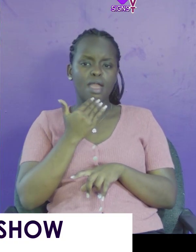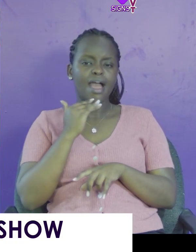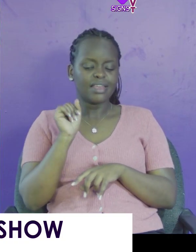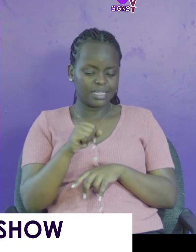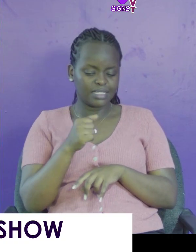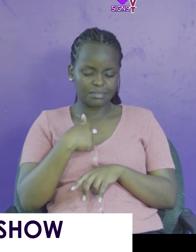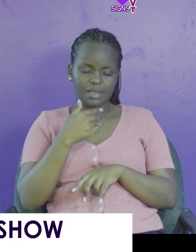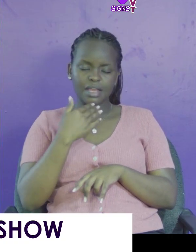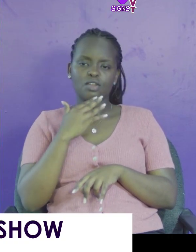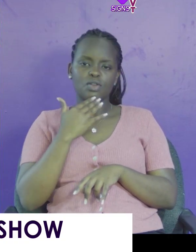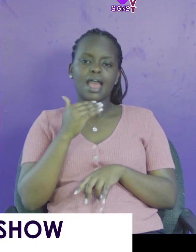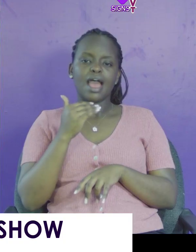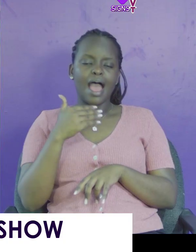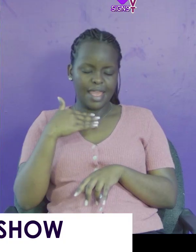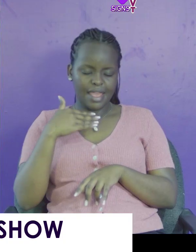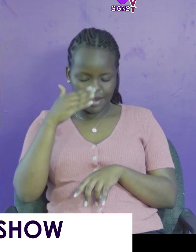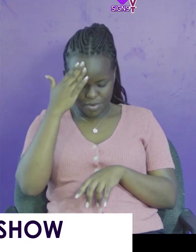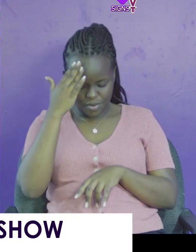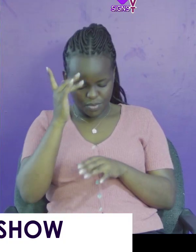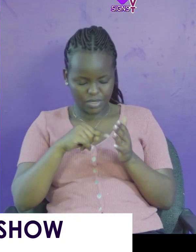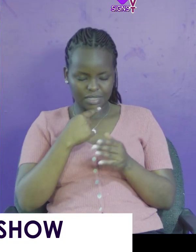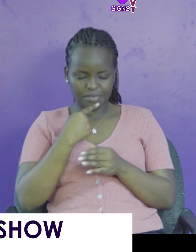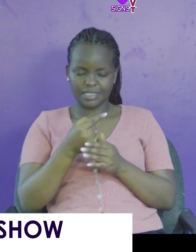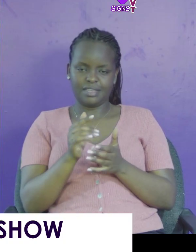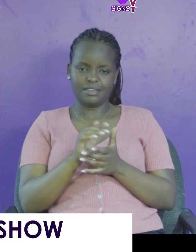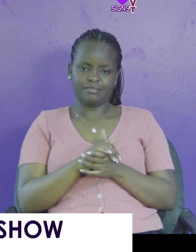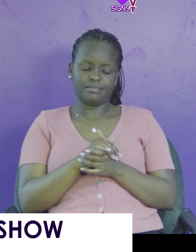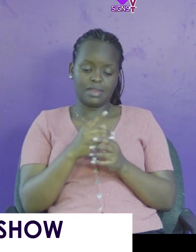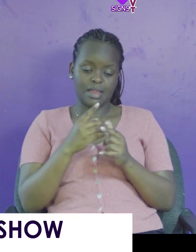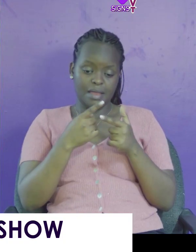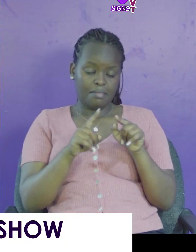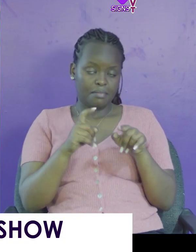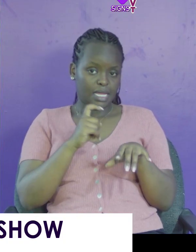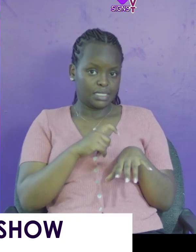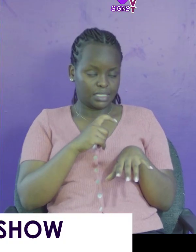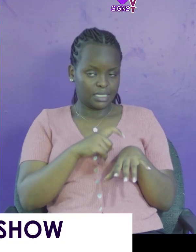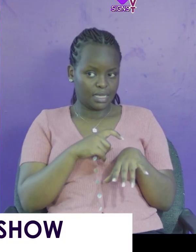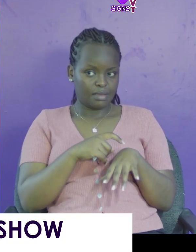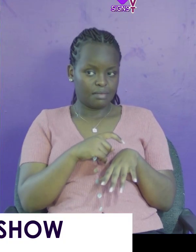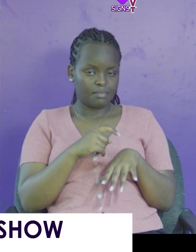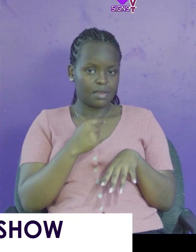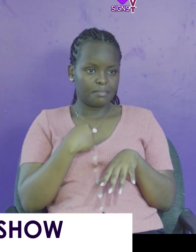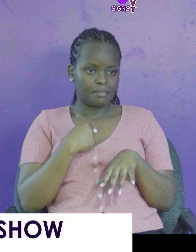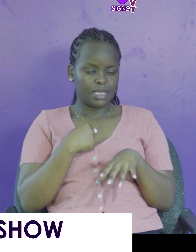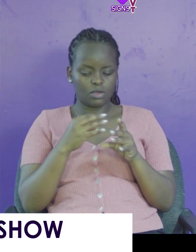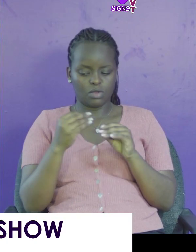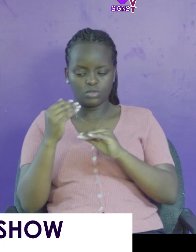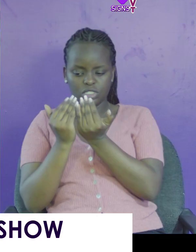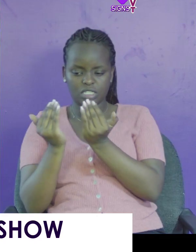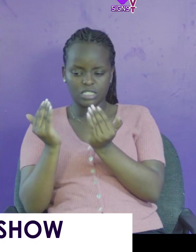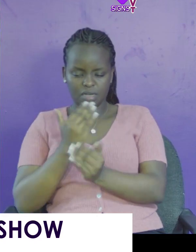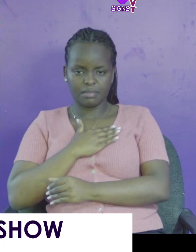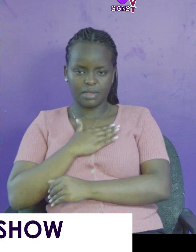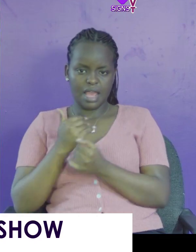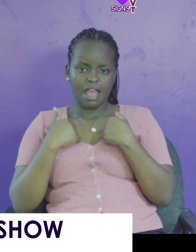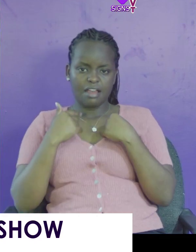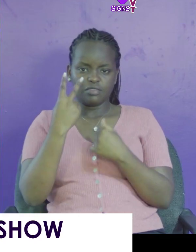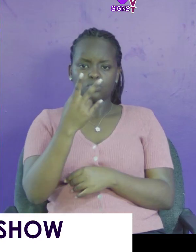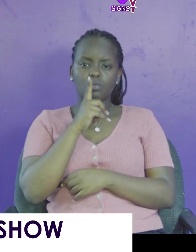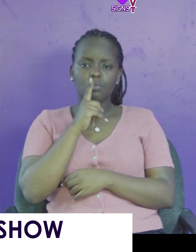through that, so I know what I'm saying. Okay. And but when I go to my children, I have two